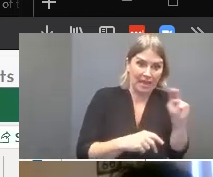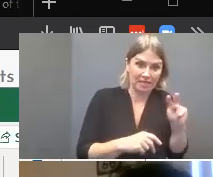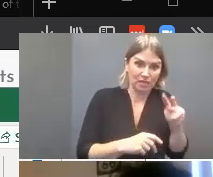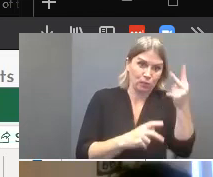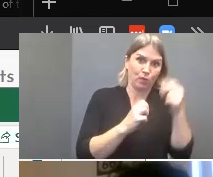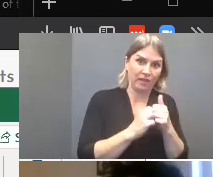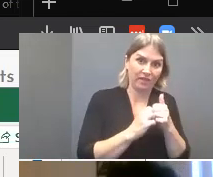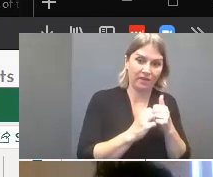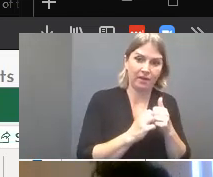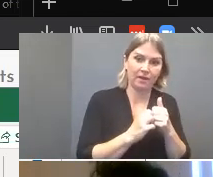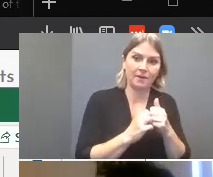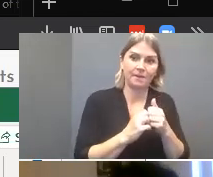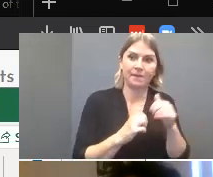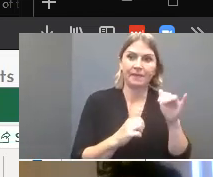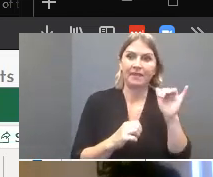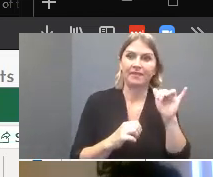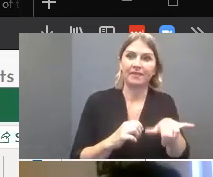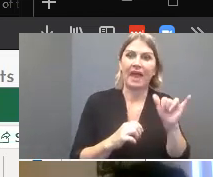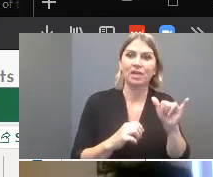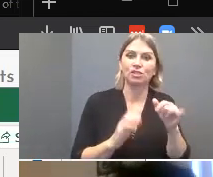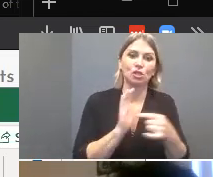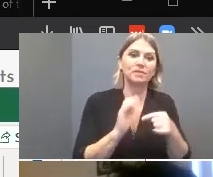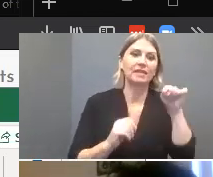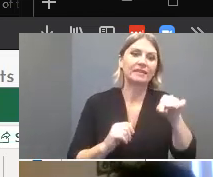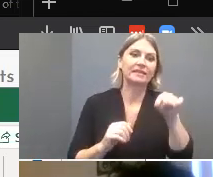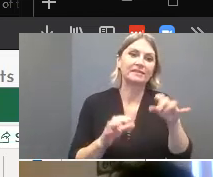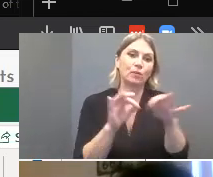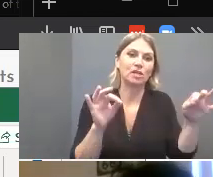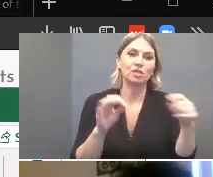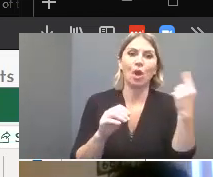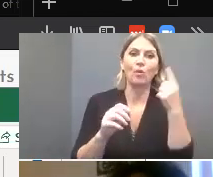that guarantees that this equation will always be larger than the other equation is some constant